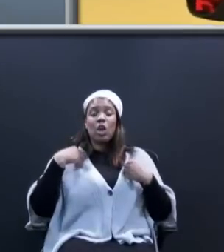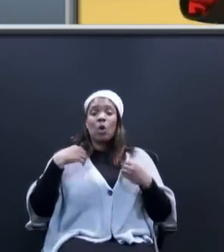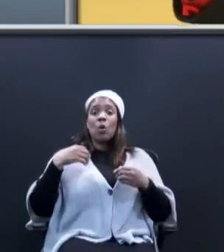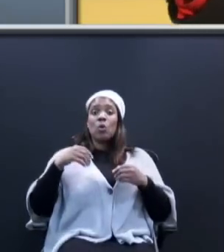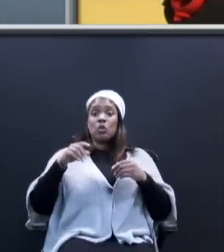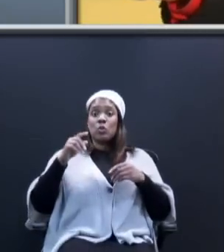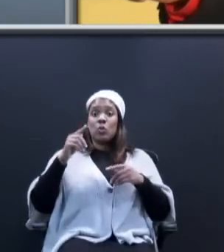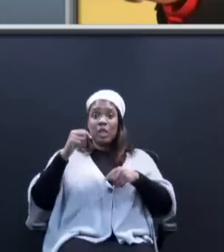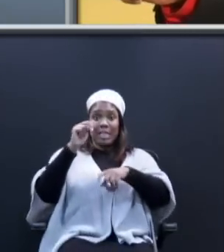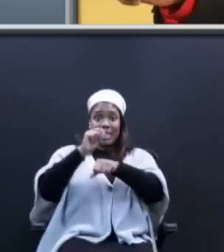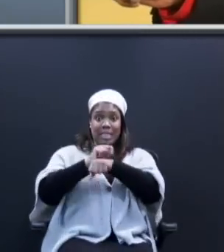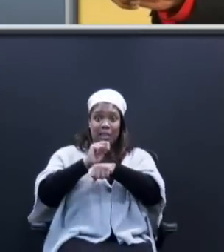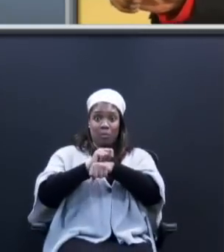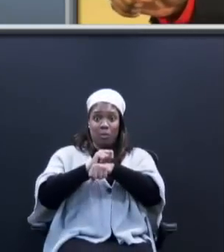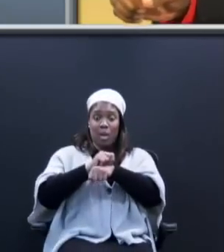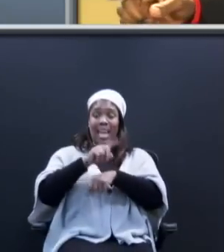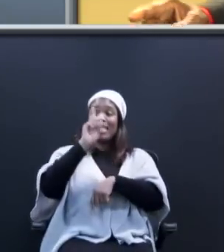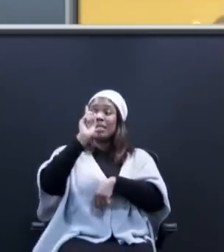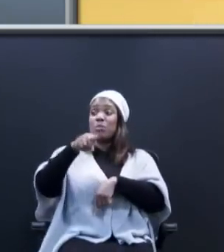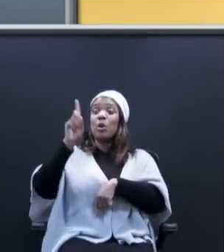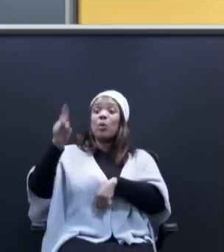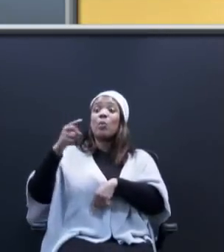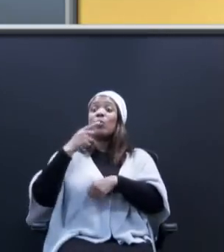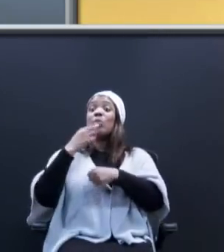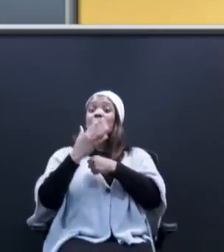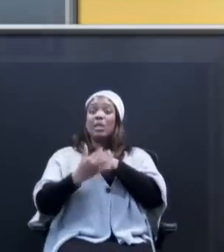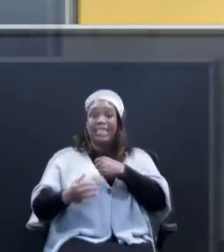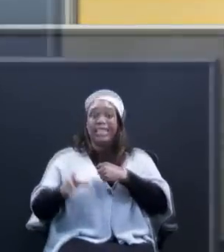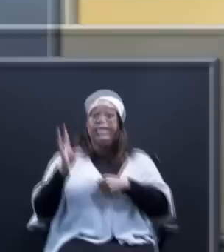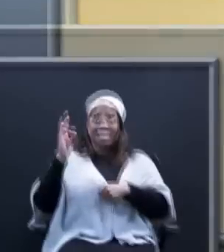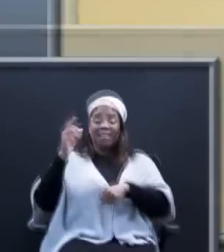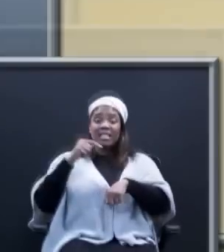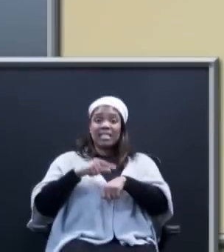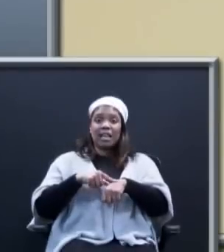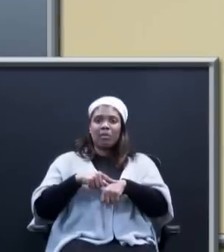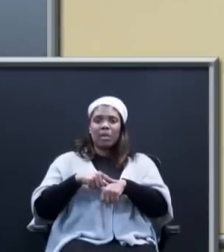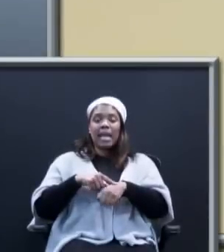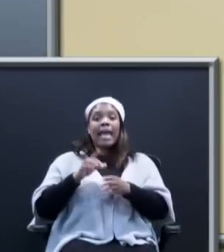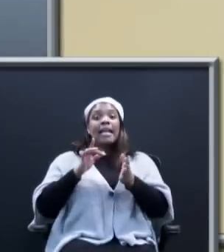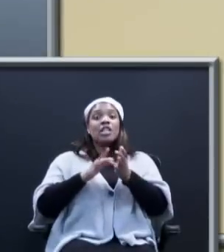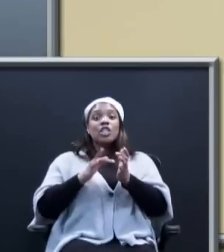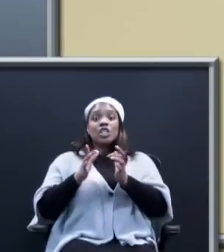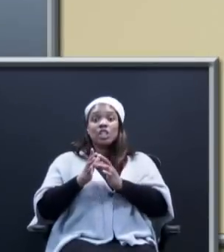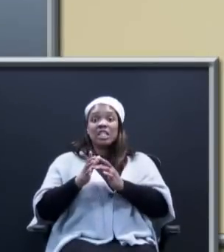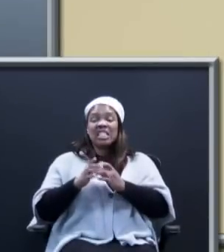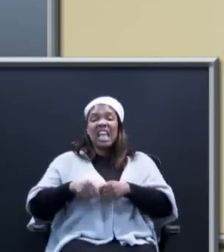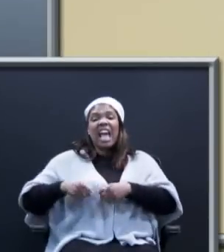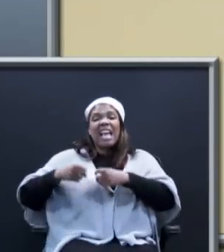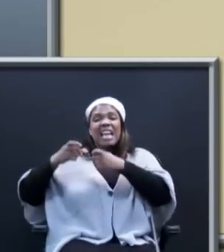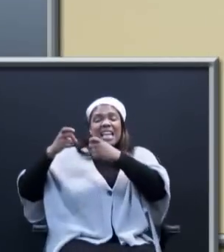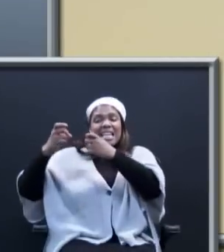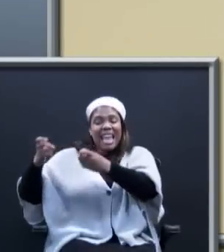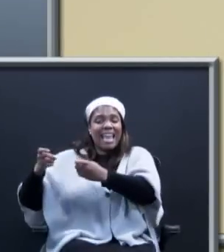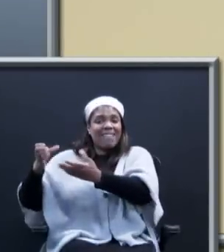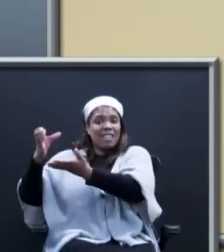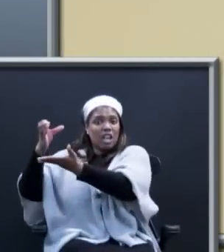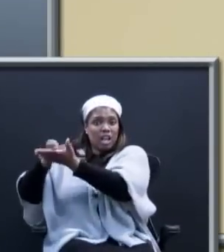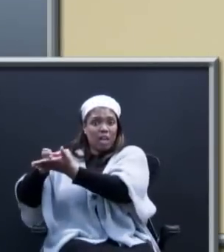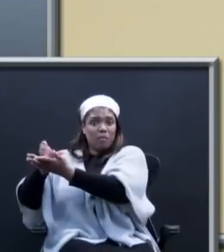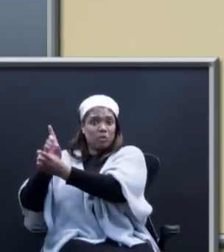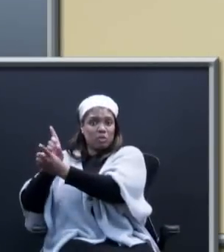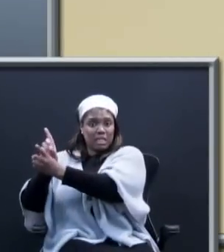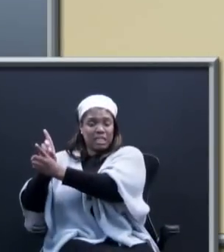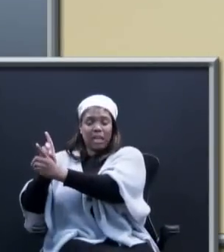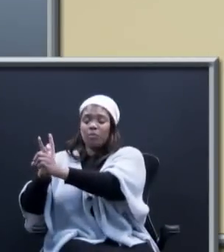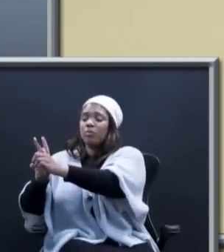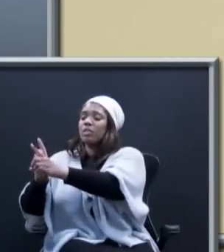So the blood covered every generation of man. Go ahead and read. And he took the cup and gave thanks and said, take this and divide